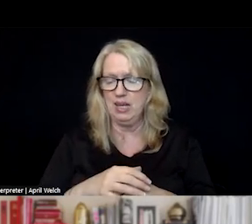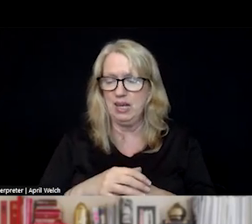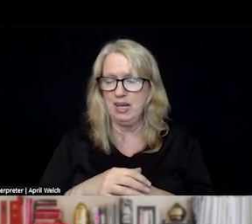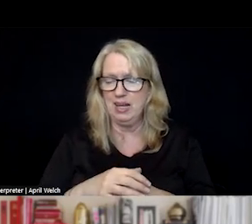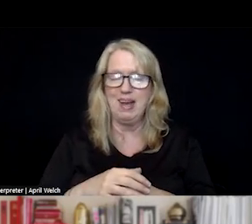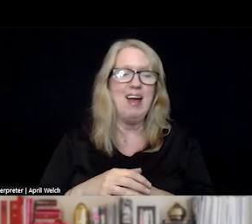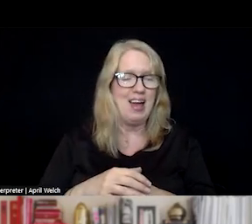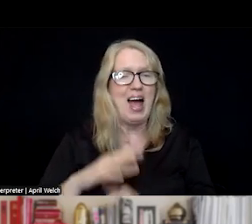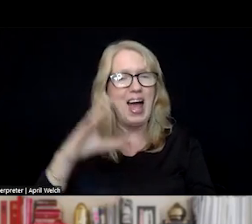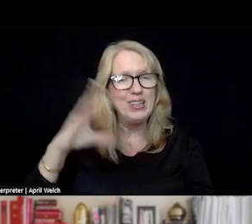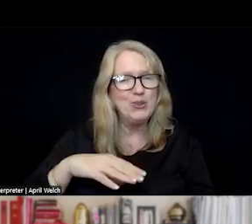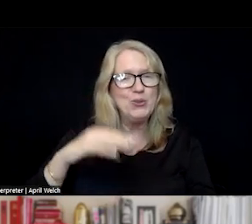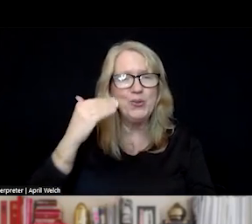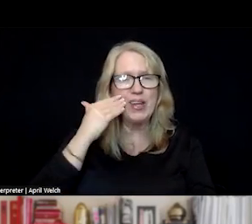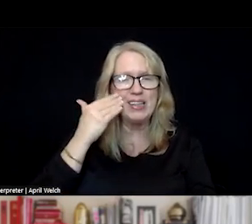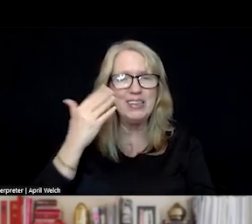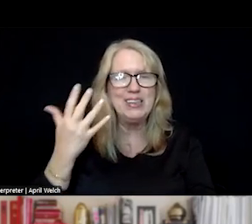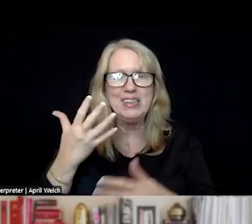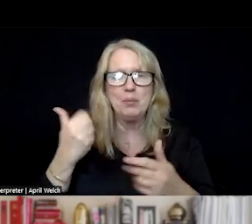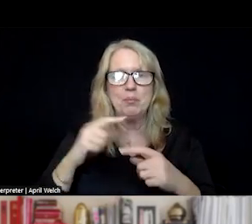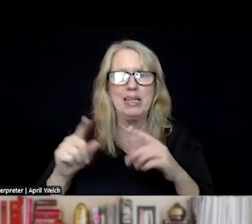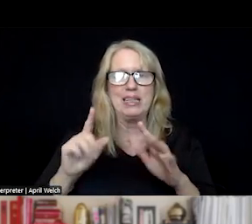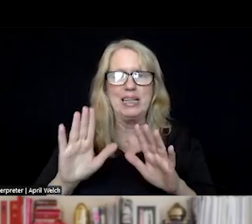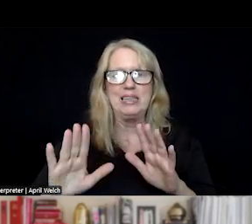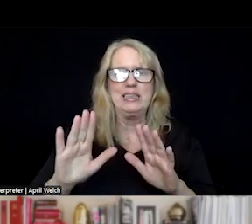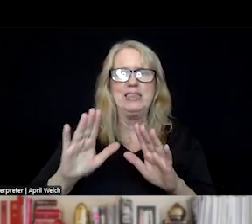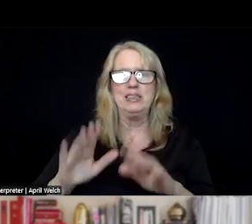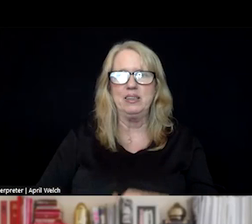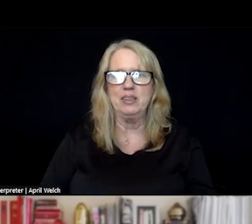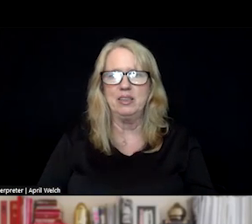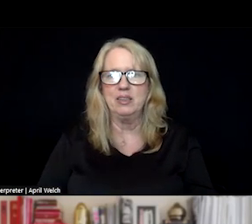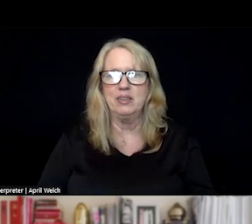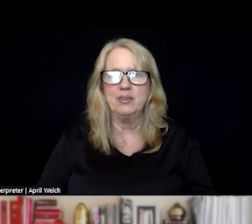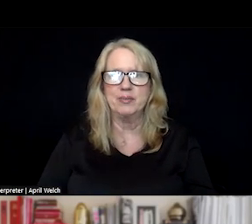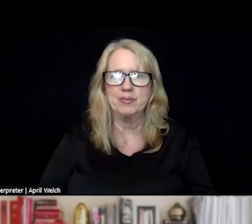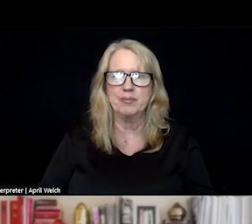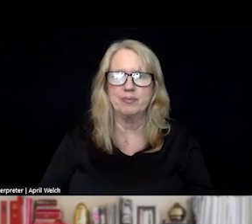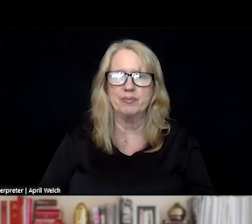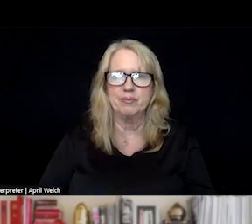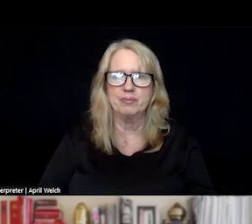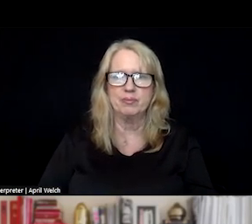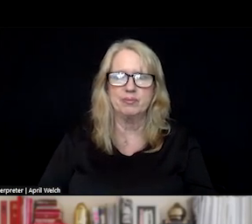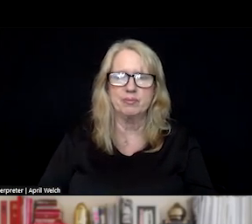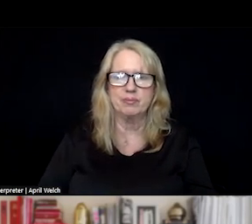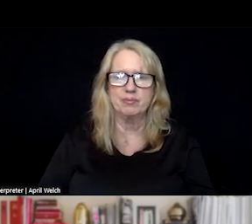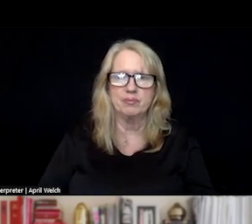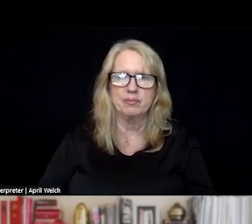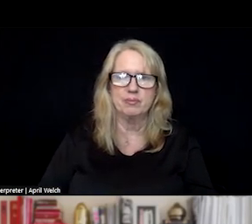to call, but I hesitated because there is this, I call it emergency indoctrination.